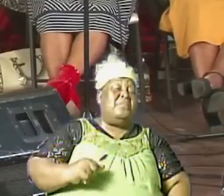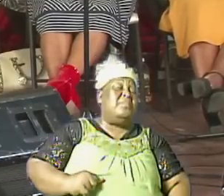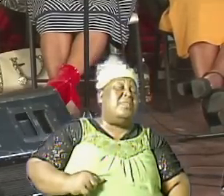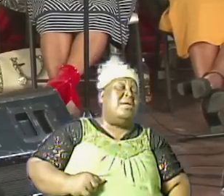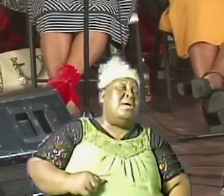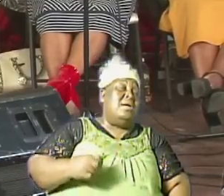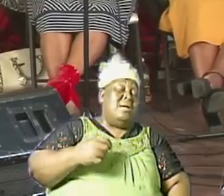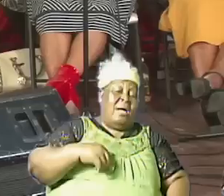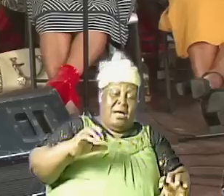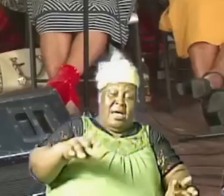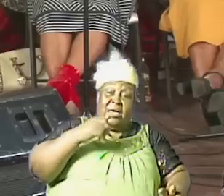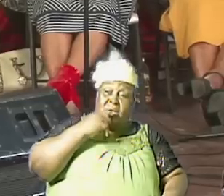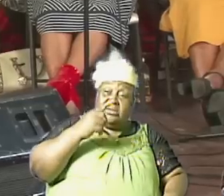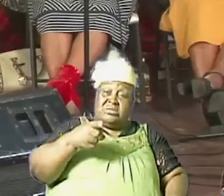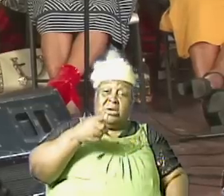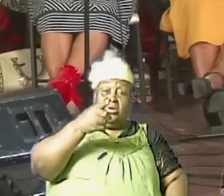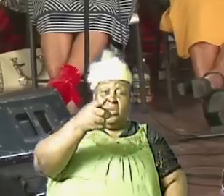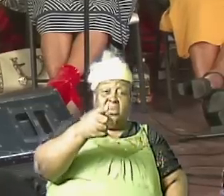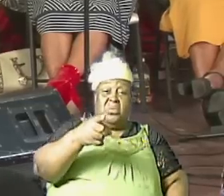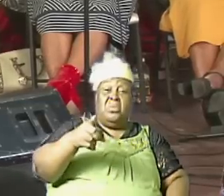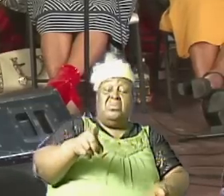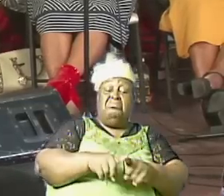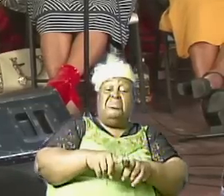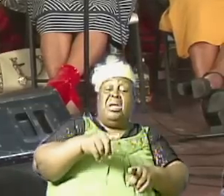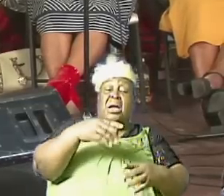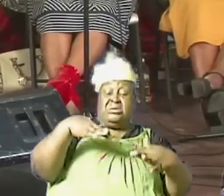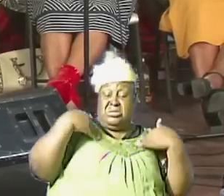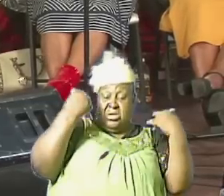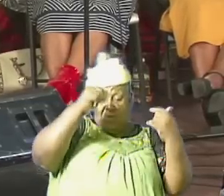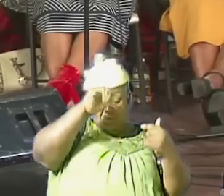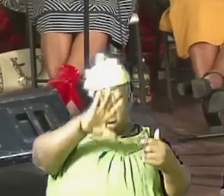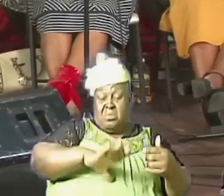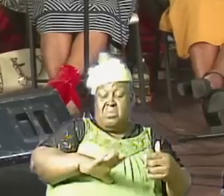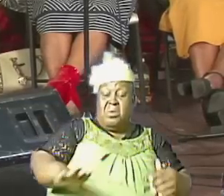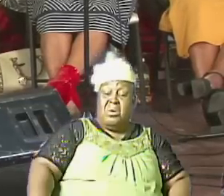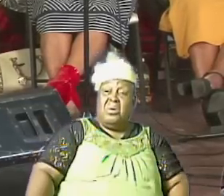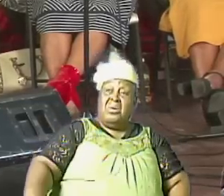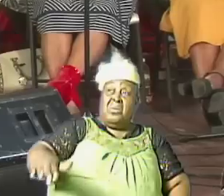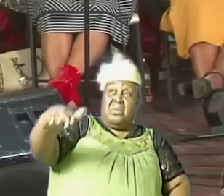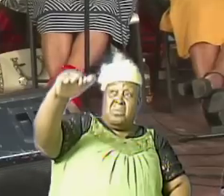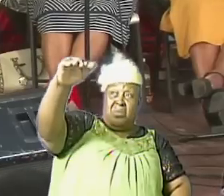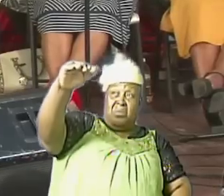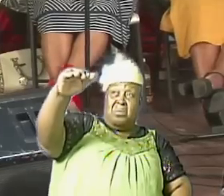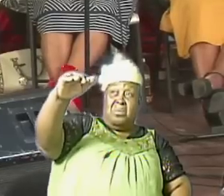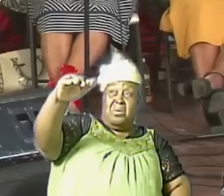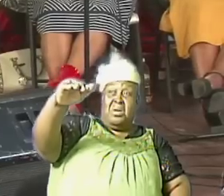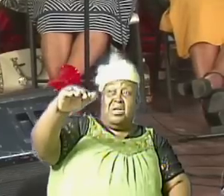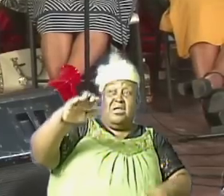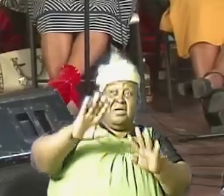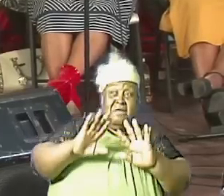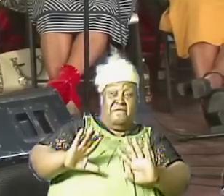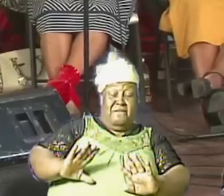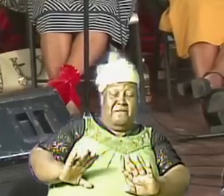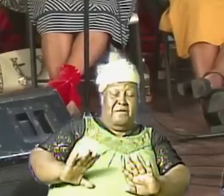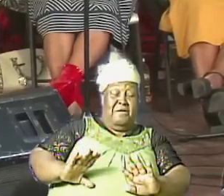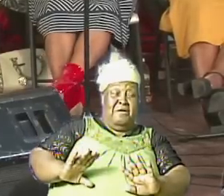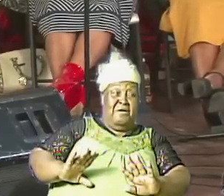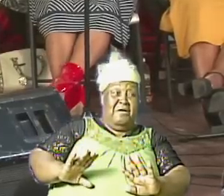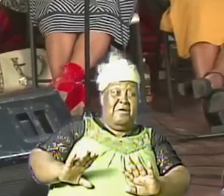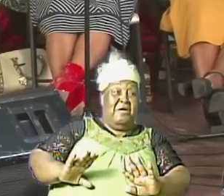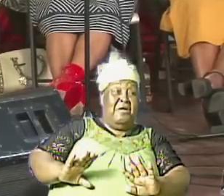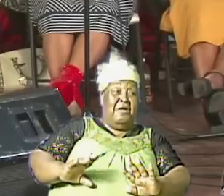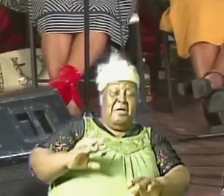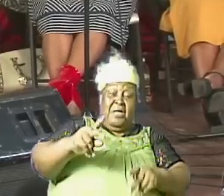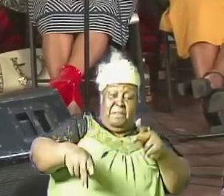future. I can tell you, because as a young man, I grew up with inferiority complex